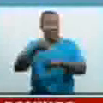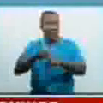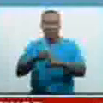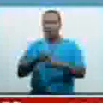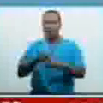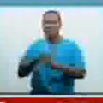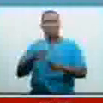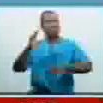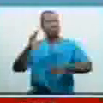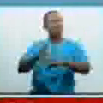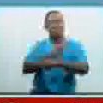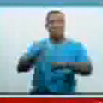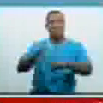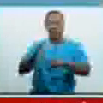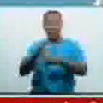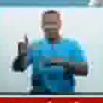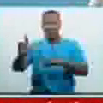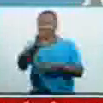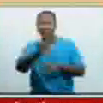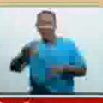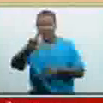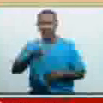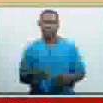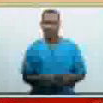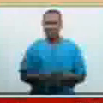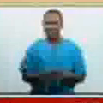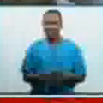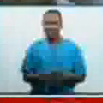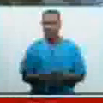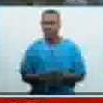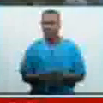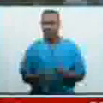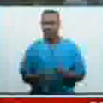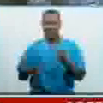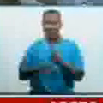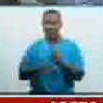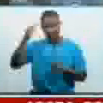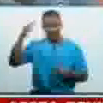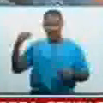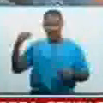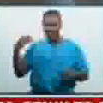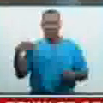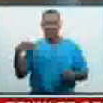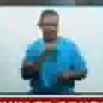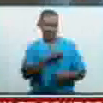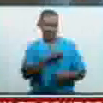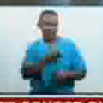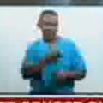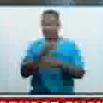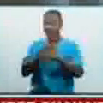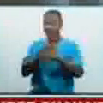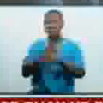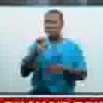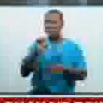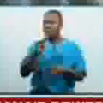our cultural heritage and make it accessible to the world. The deputy head of missions at the German embassy in Accra, Mr.